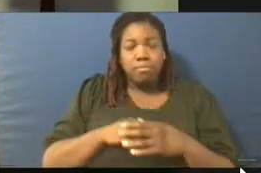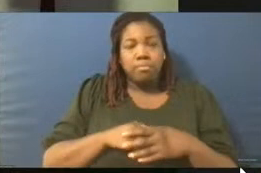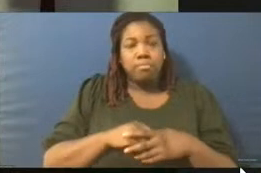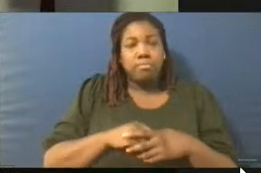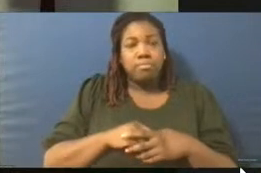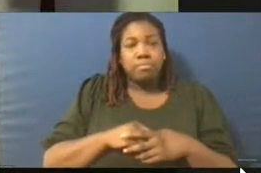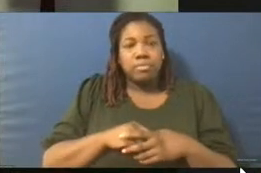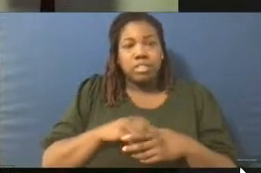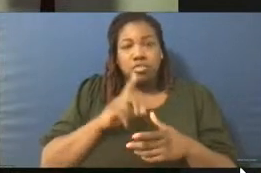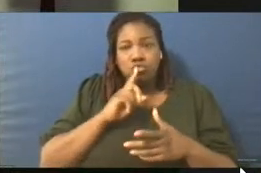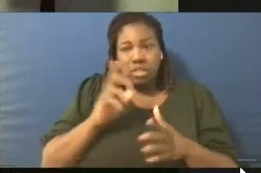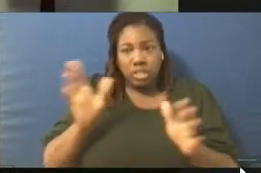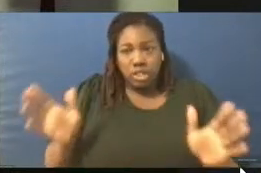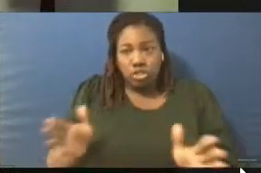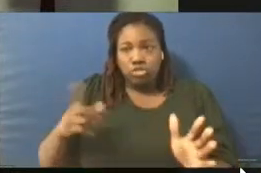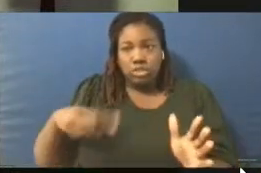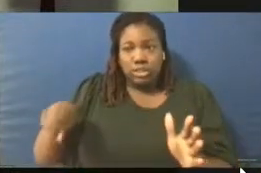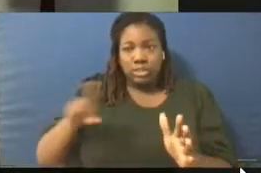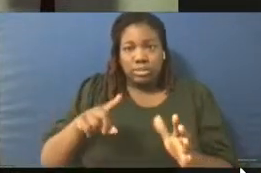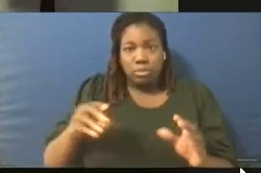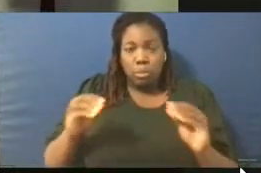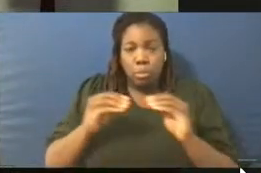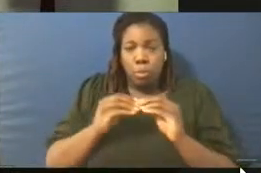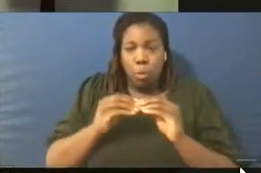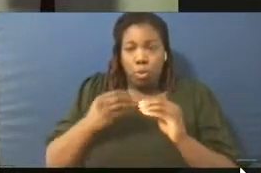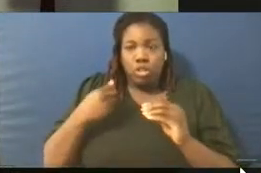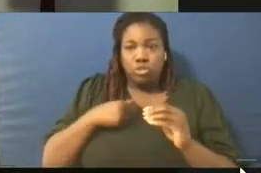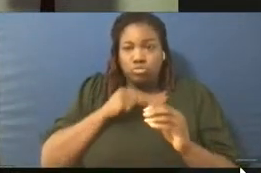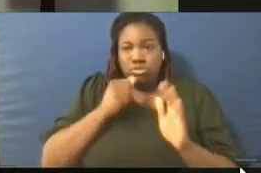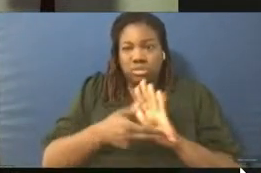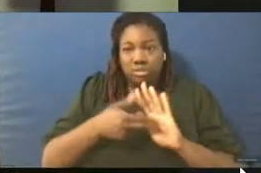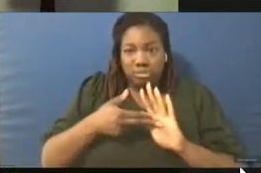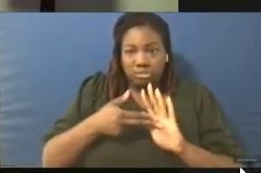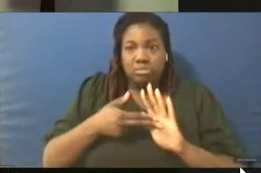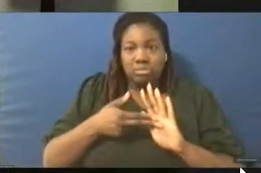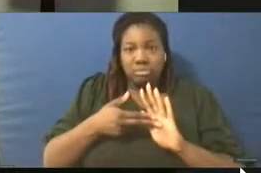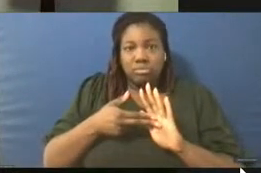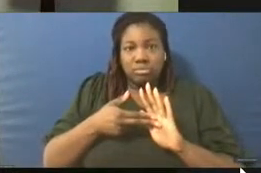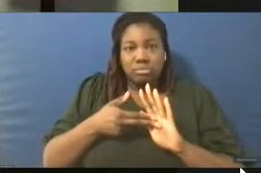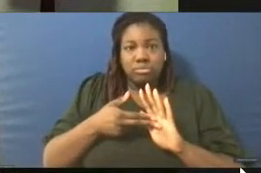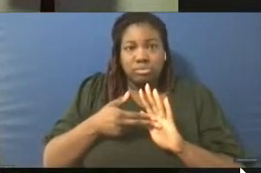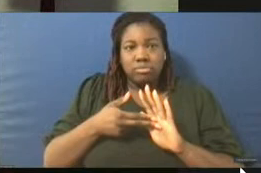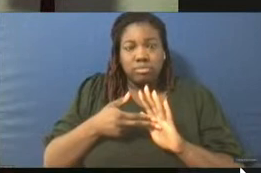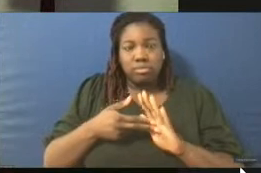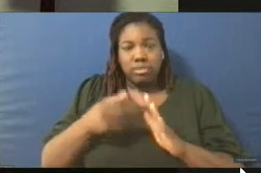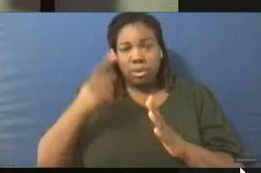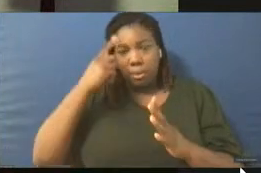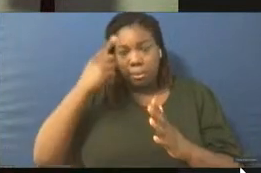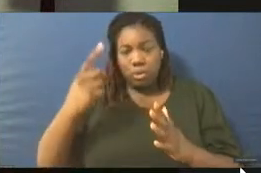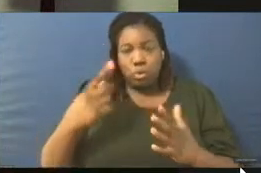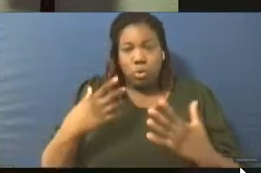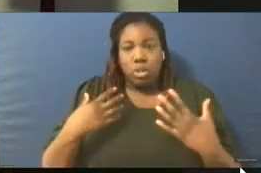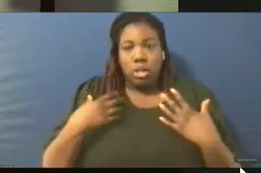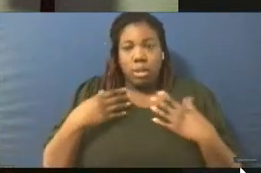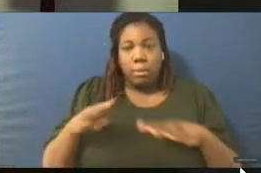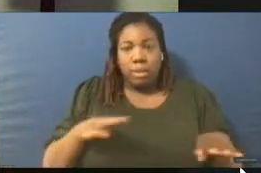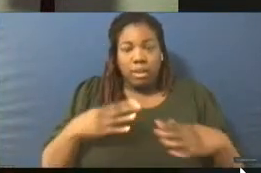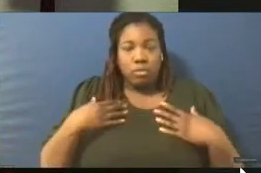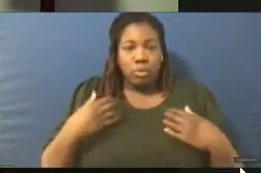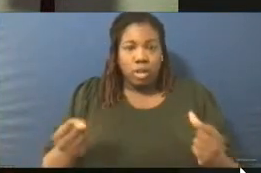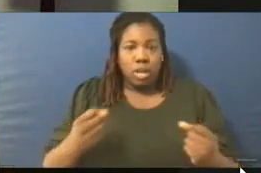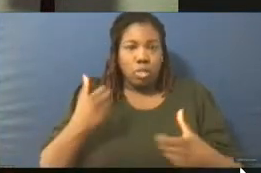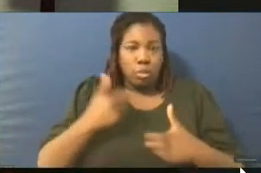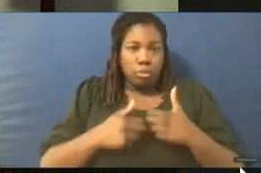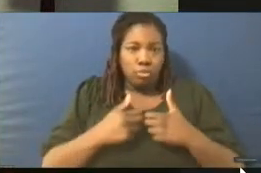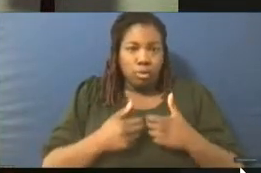just pushing them to do more to destigmatize, to further destigmatize the mental and behavioral health crisis we're